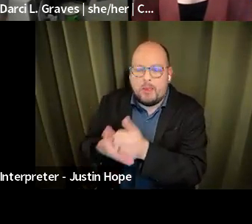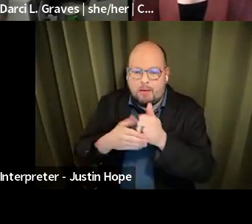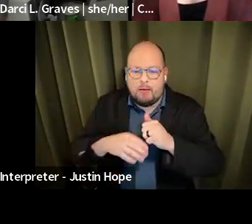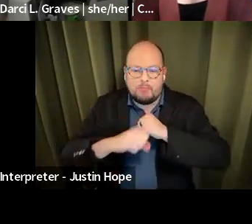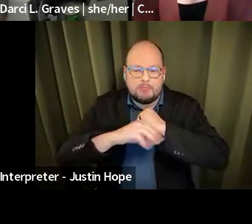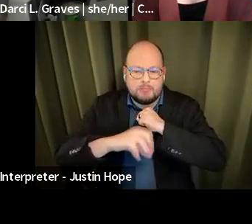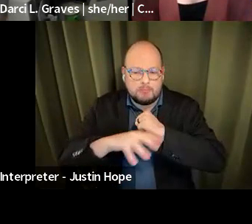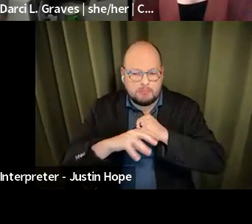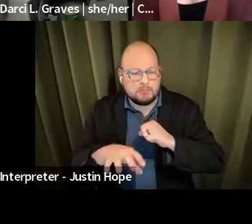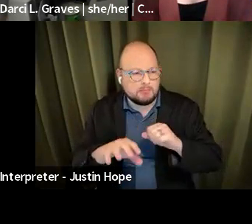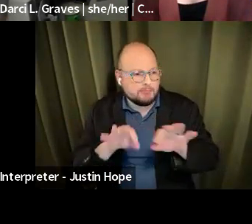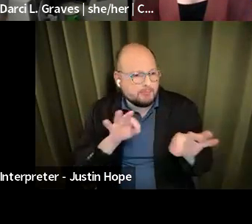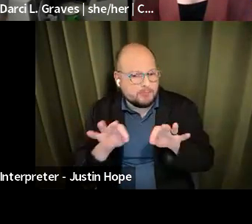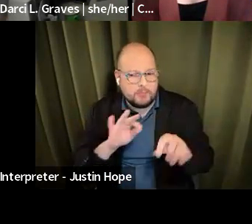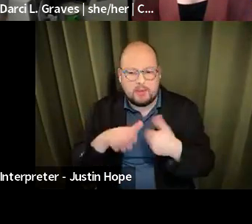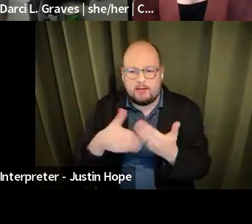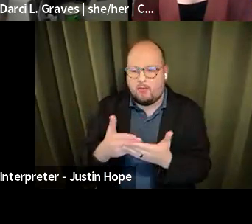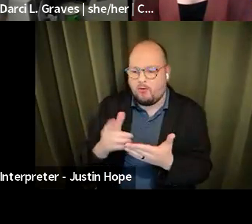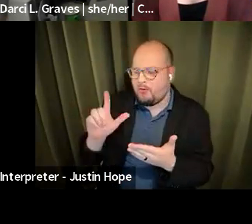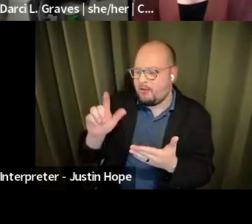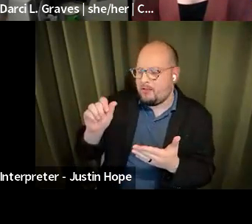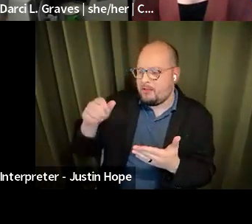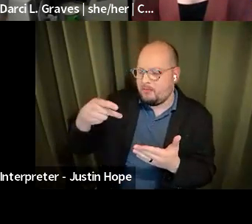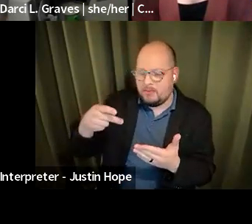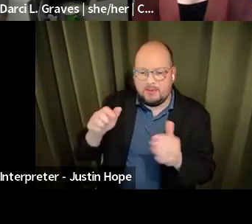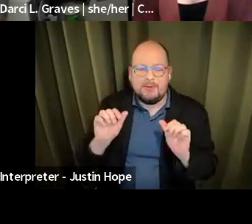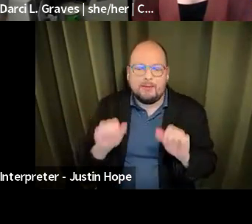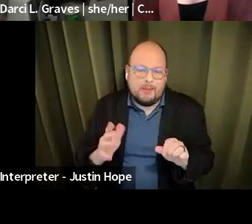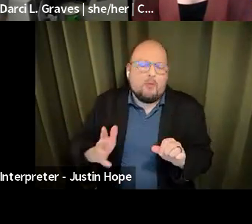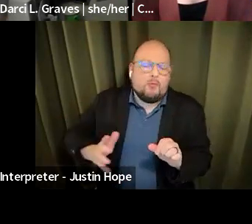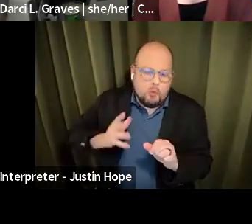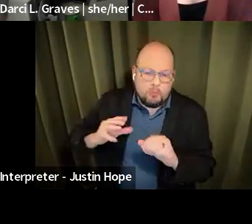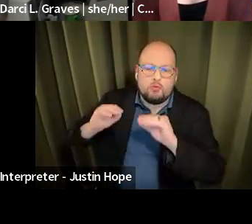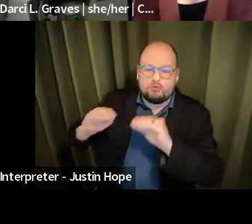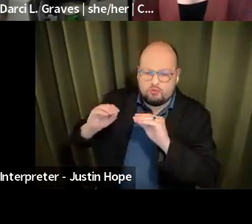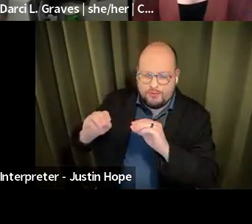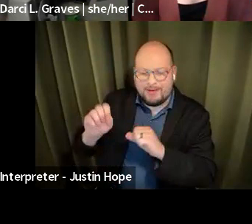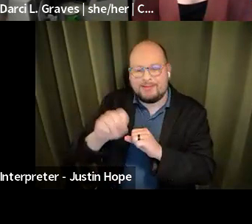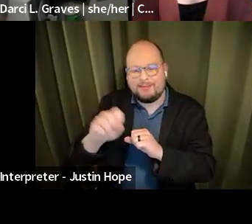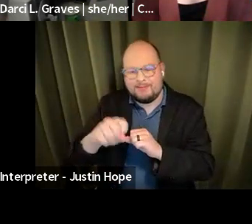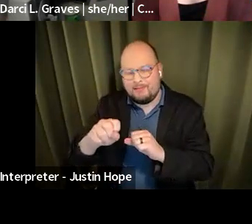components? How do you spread the word besides formal training?